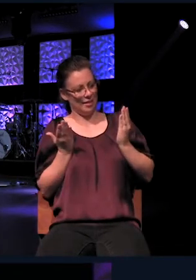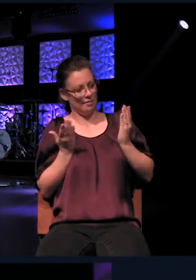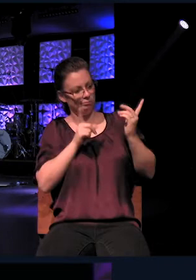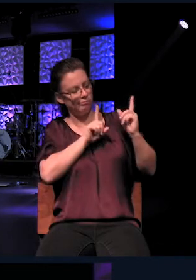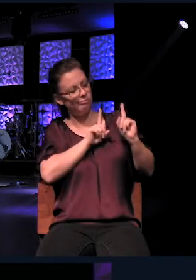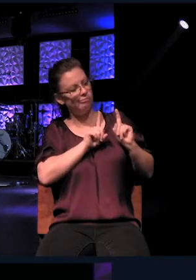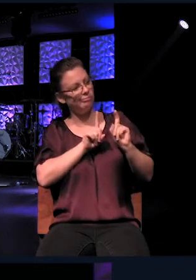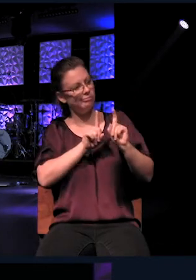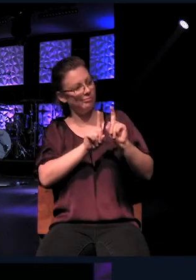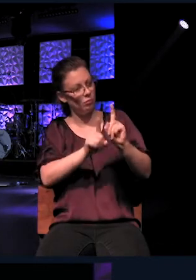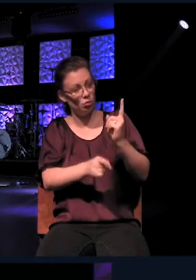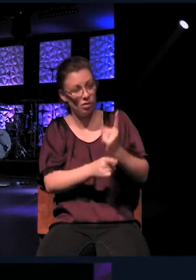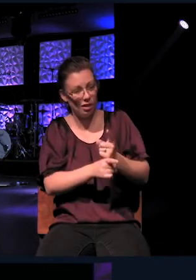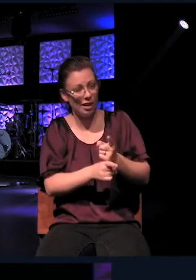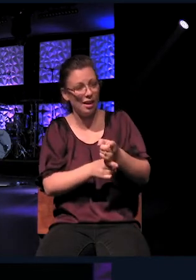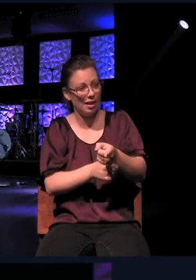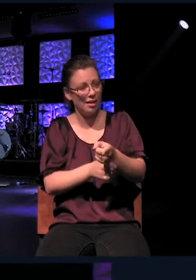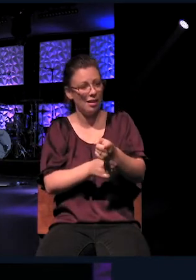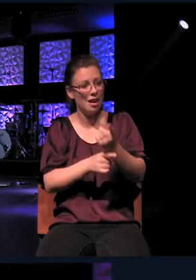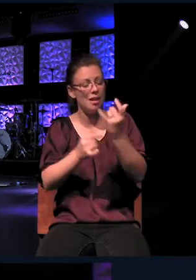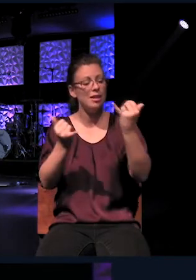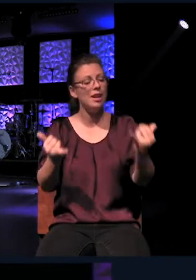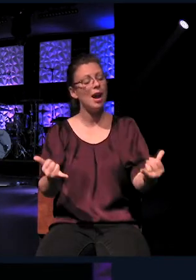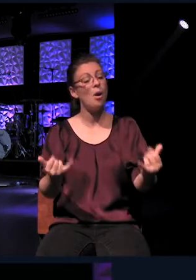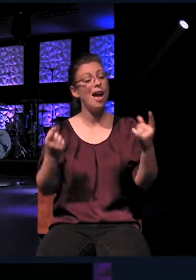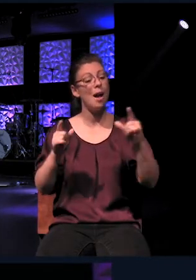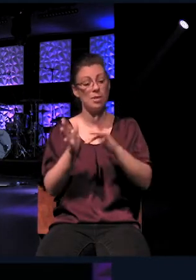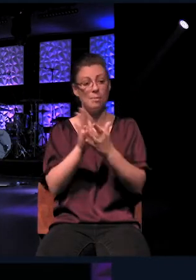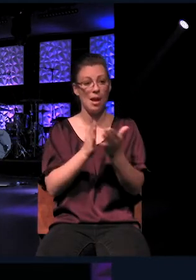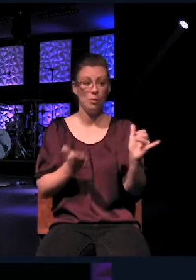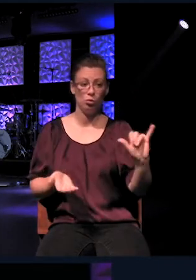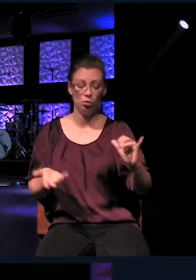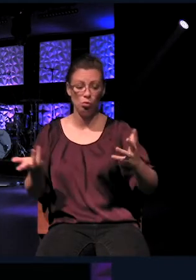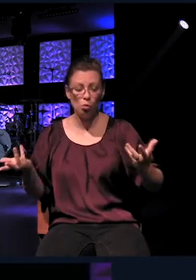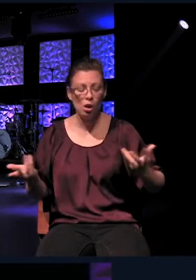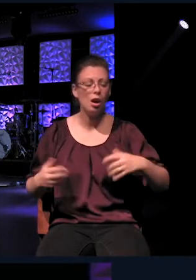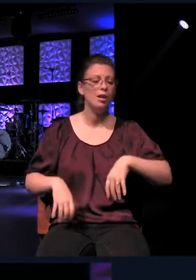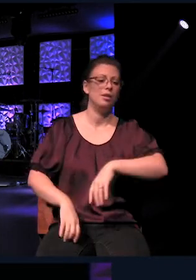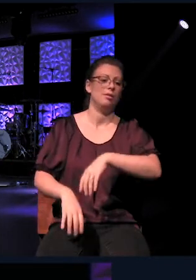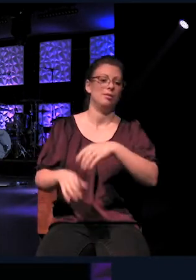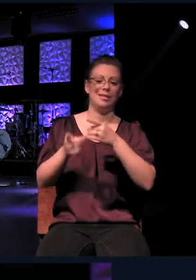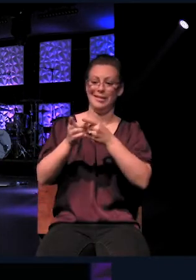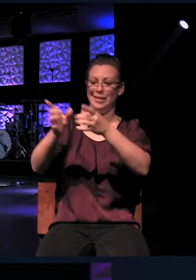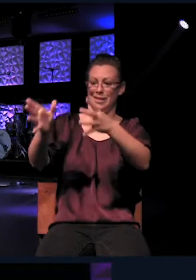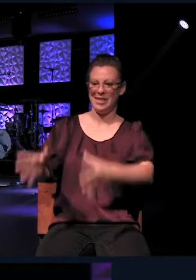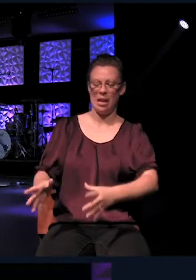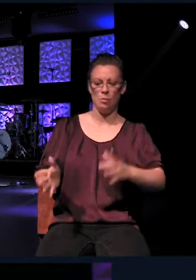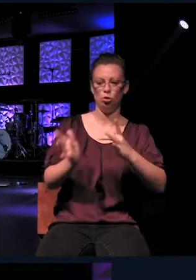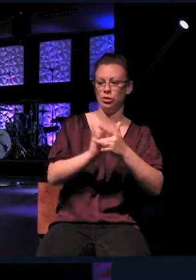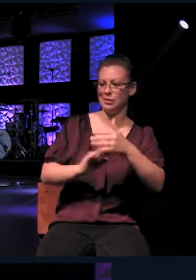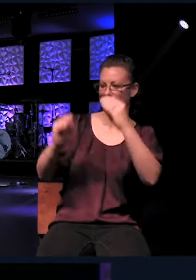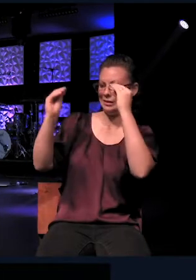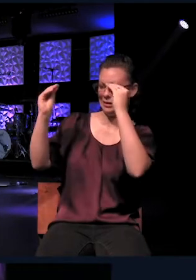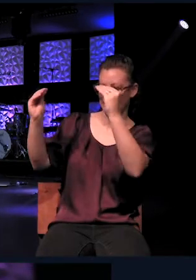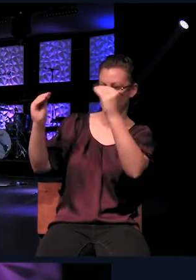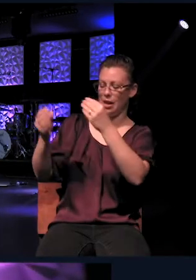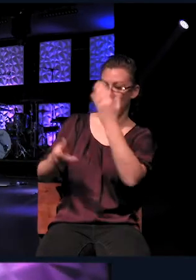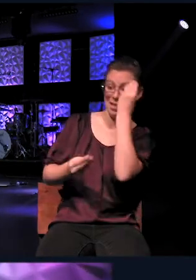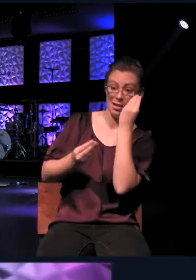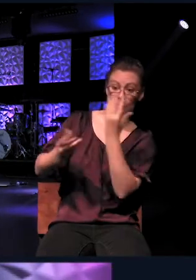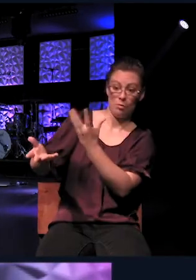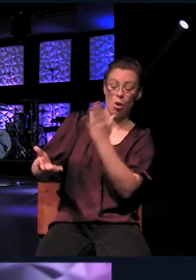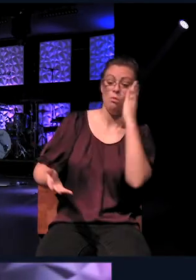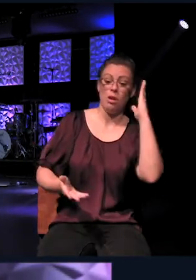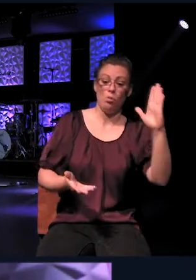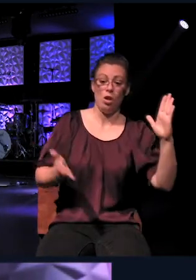that he's got to go do this thing called the cross. He's going to be whipped and bruised and crucified, die on this cross, and then he's going to rise